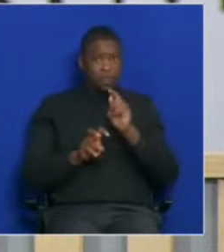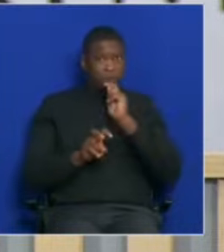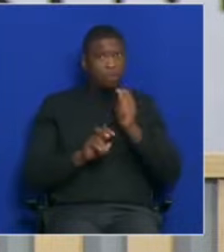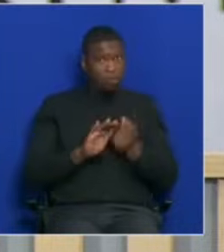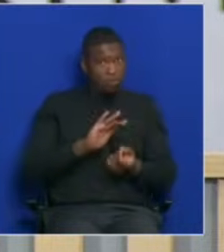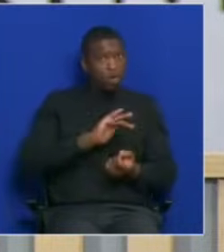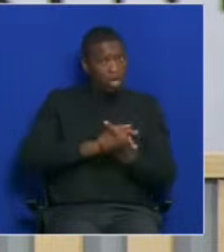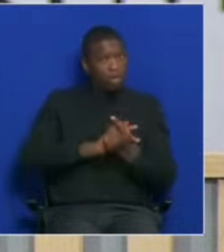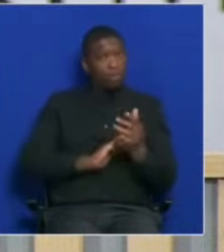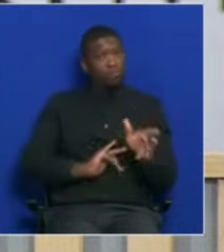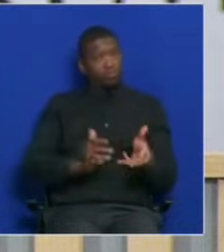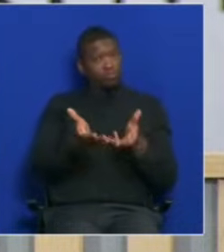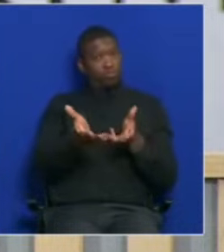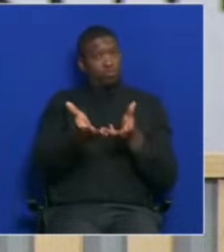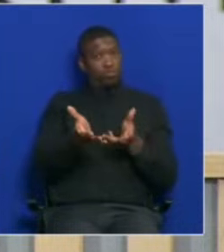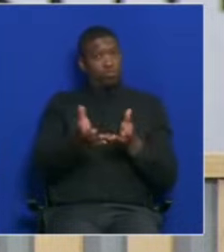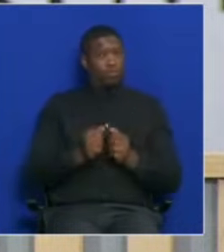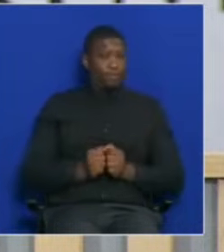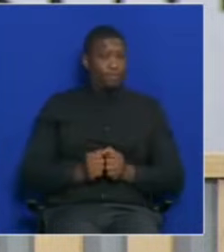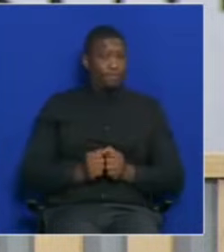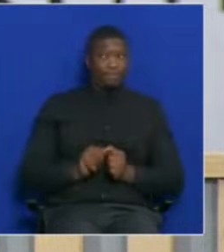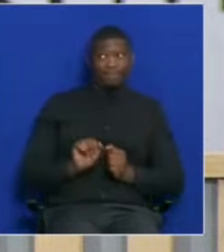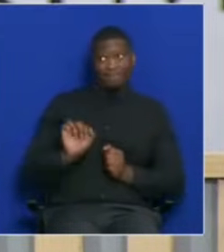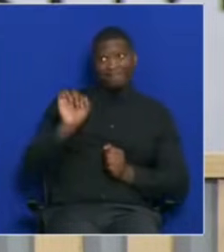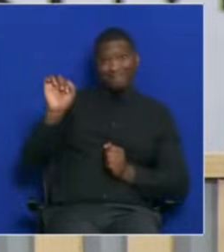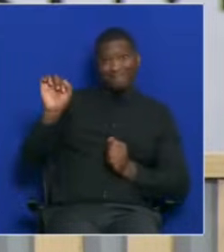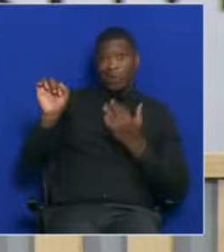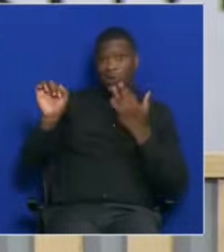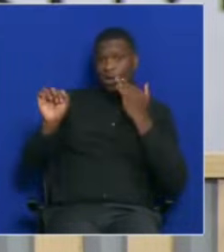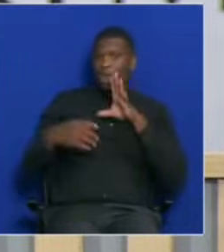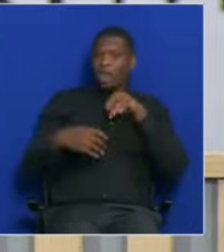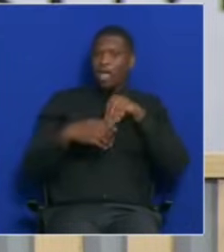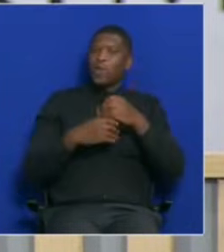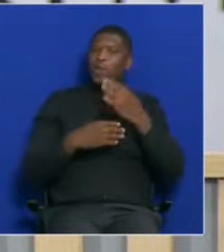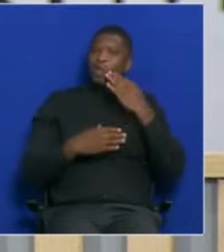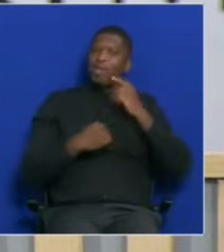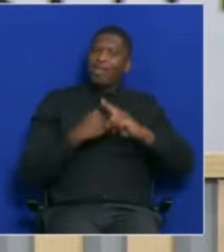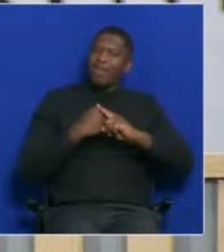conducted. She would come at a very tail end.